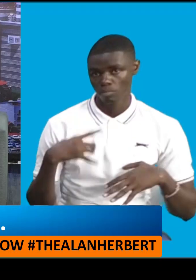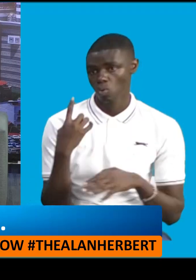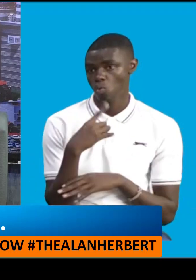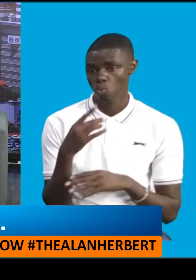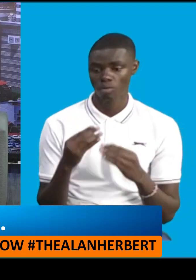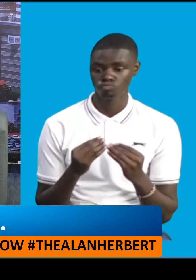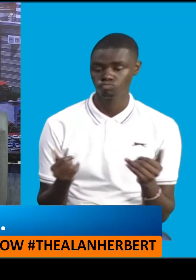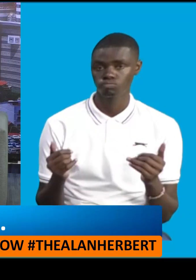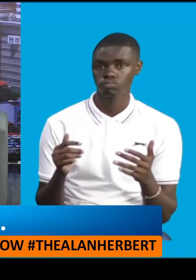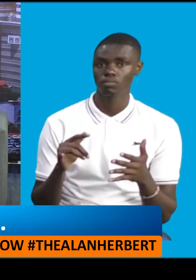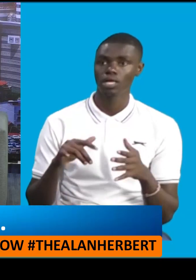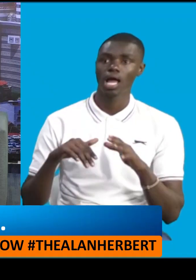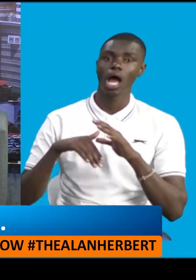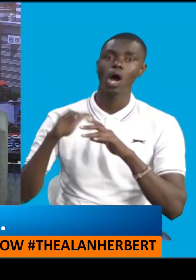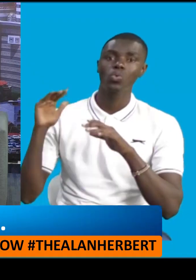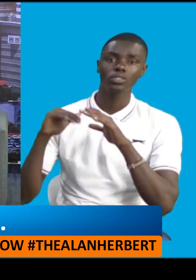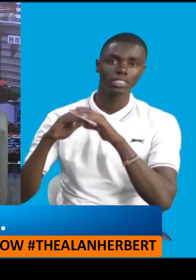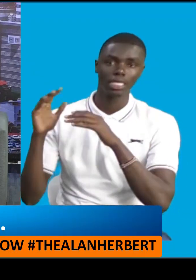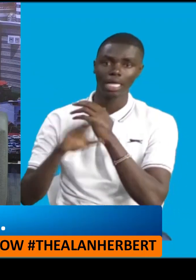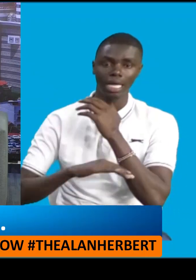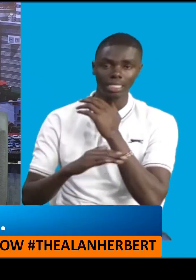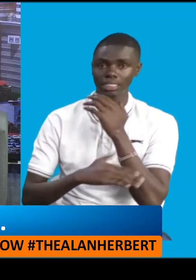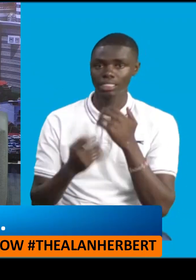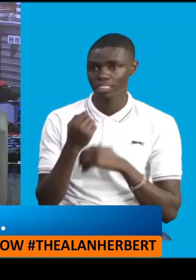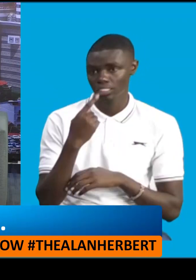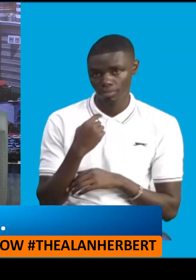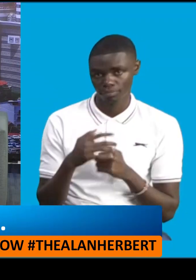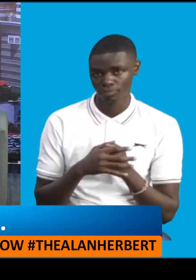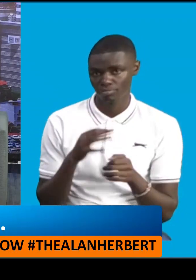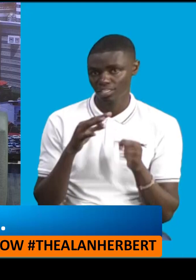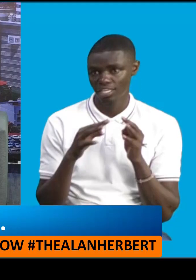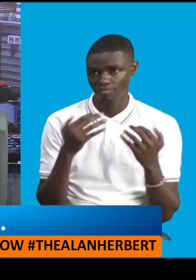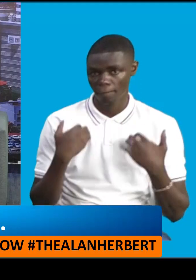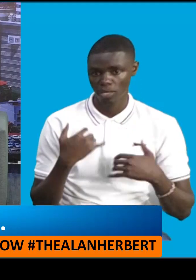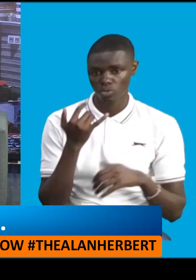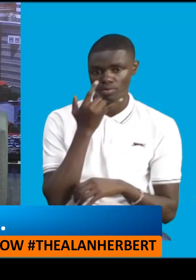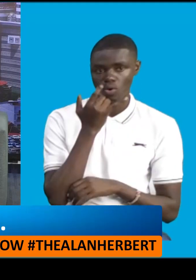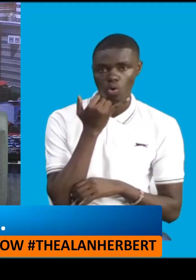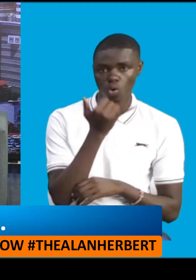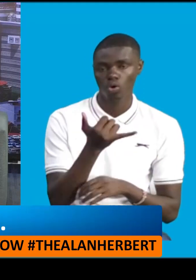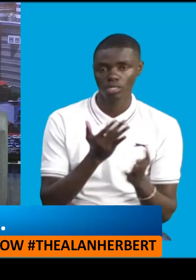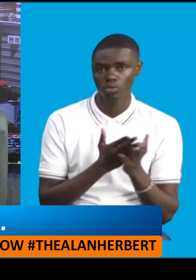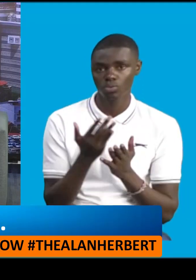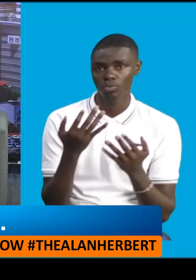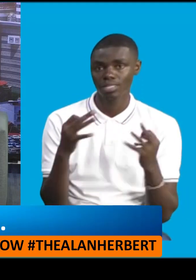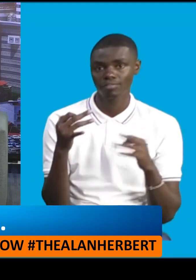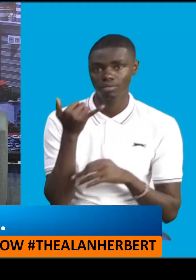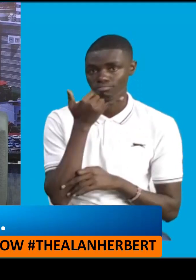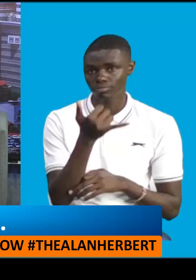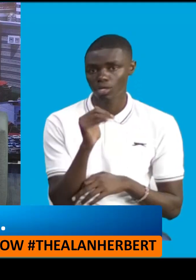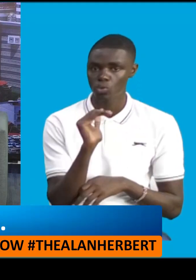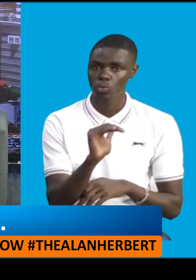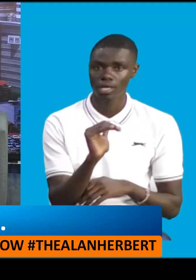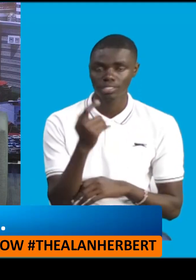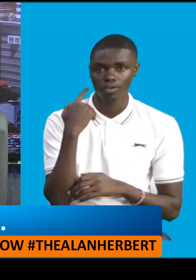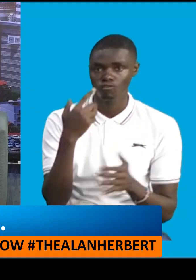people who are just handling the overseas treatment, who are at your service. And even if somebody called to the toll-free